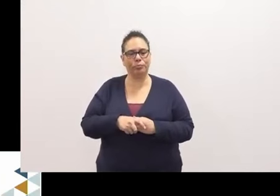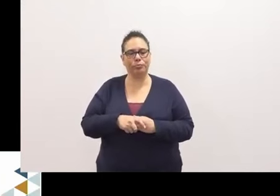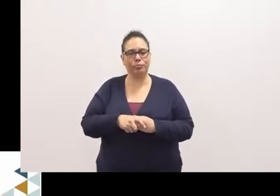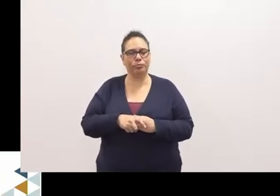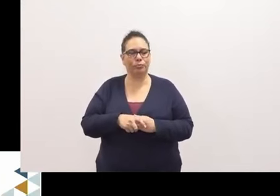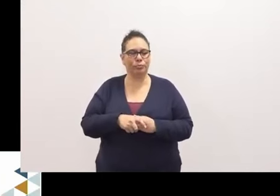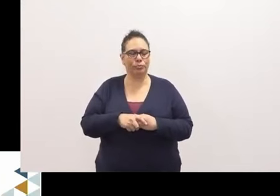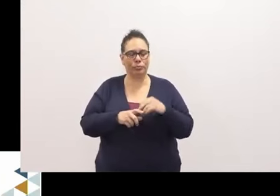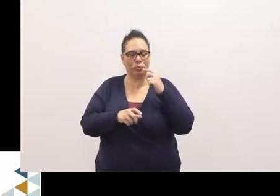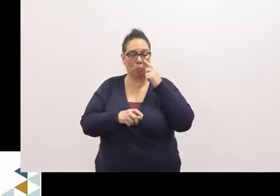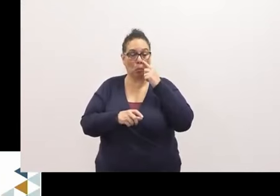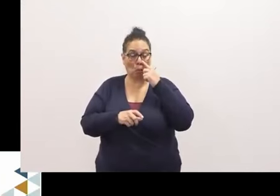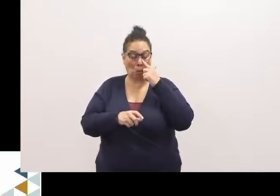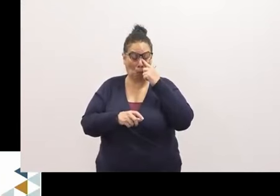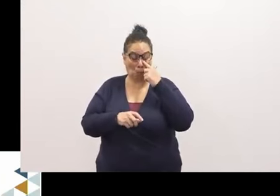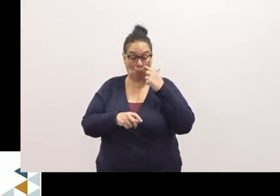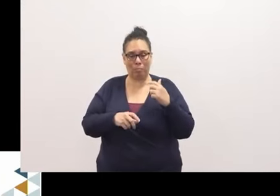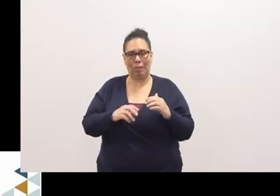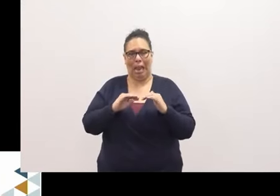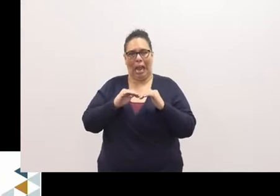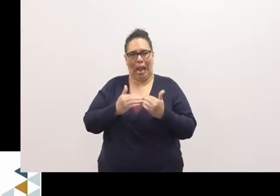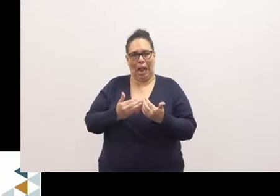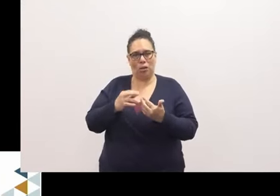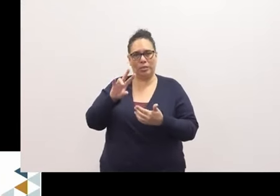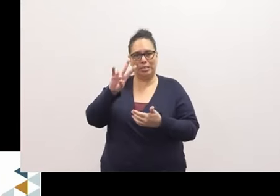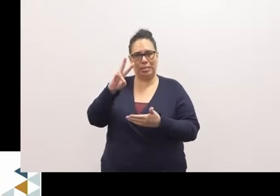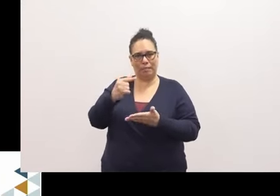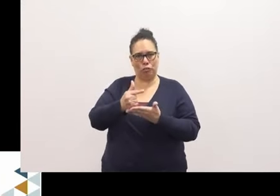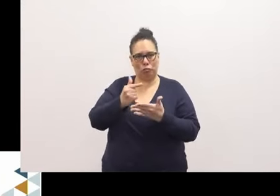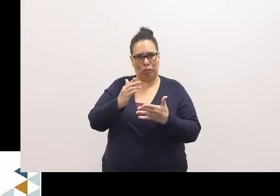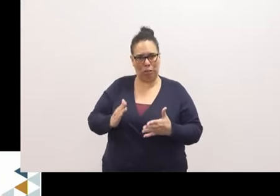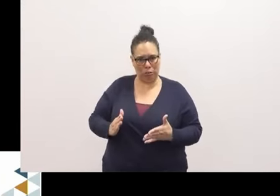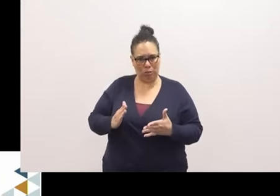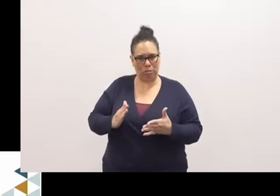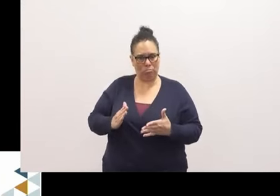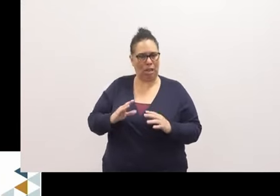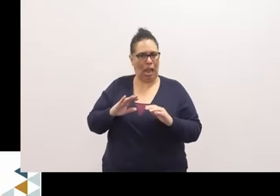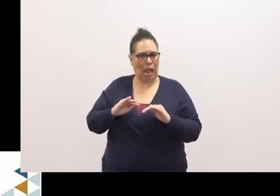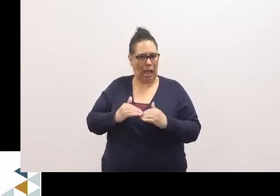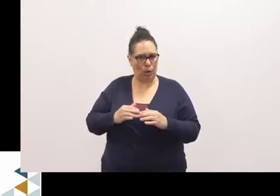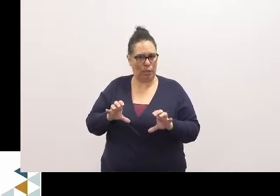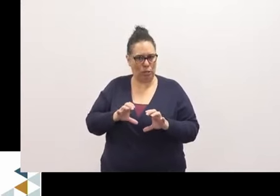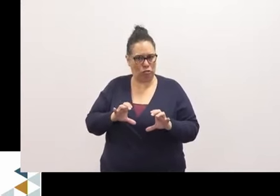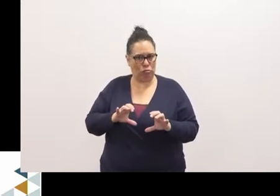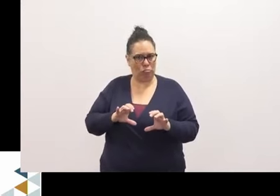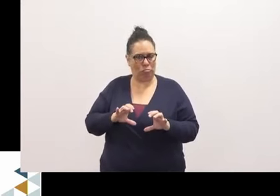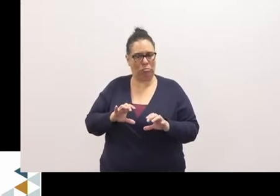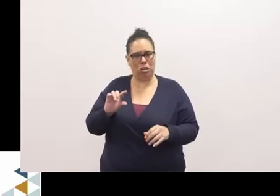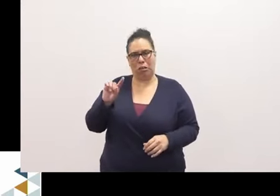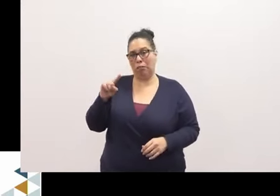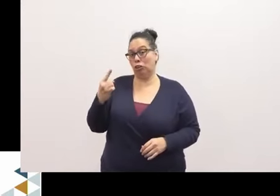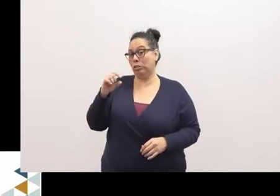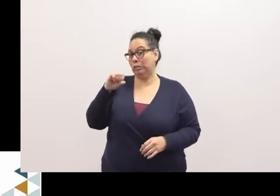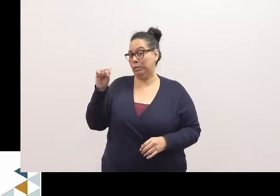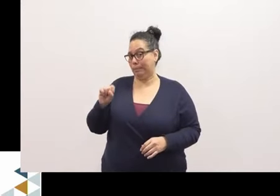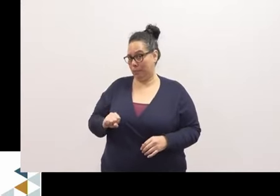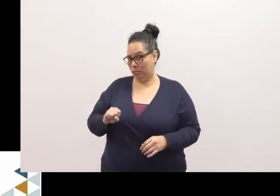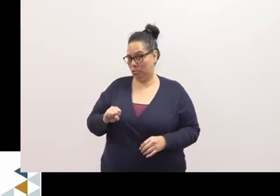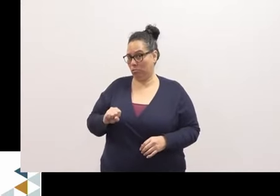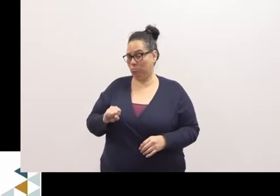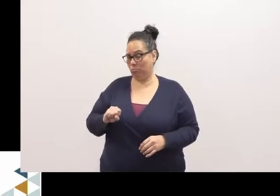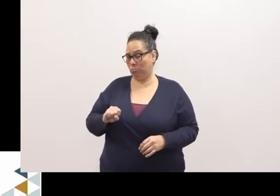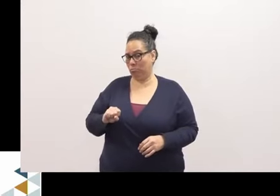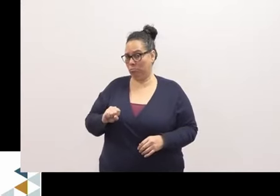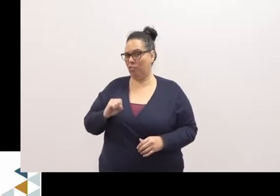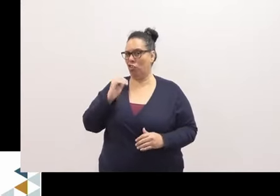So now let's look at how our seventh graders did after the first semester this year in regards to